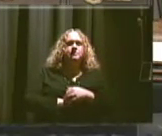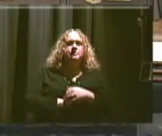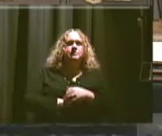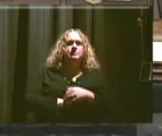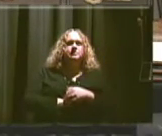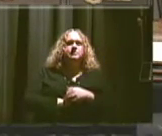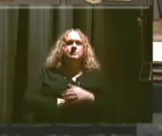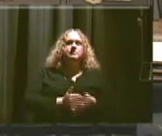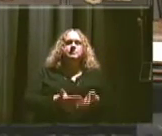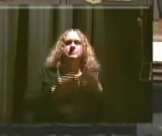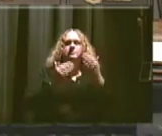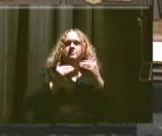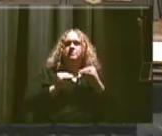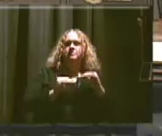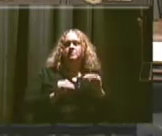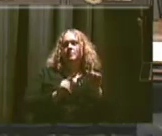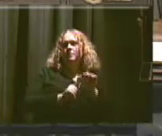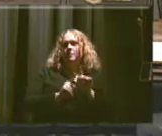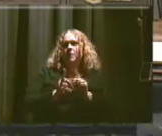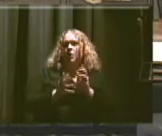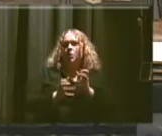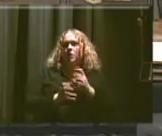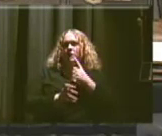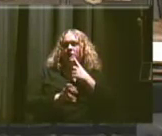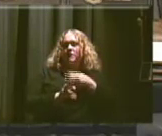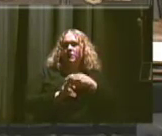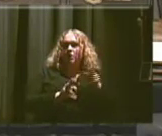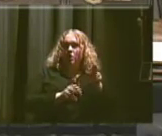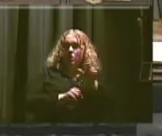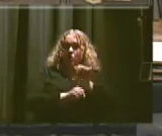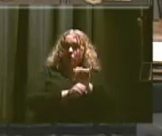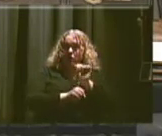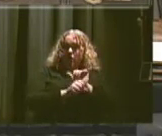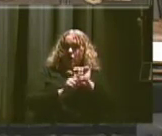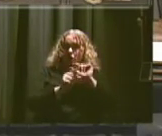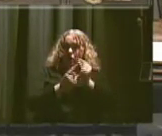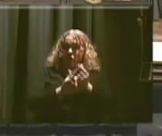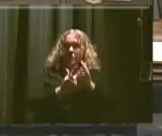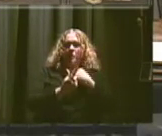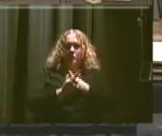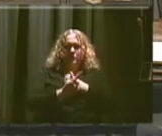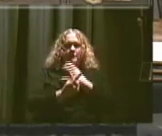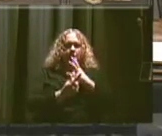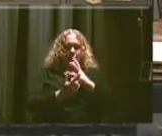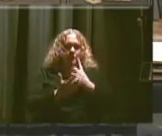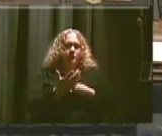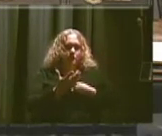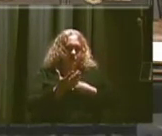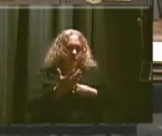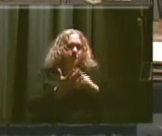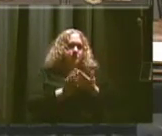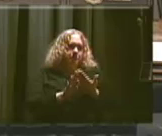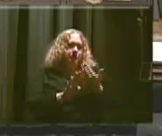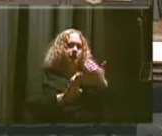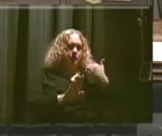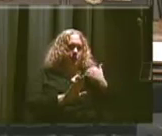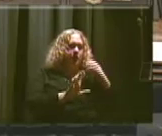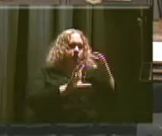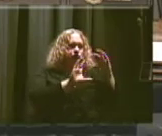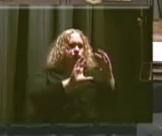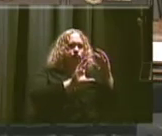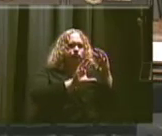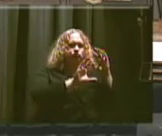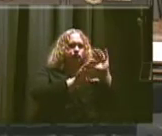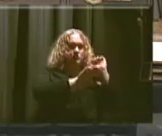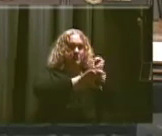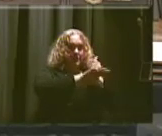And then I also just want to mention the working groups that we've talked about of the board. This came up in the work session